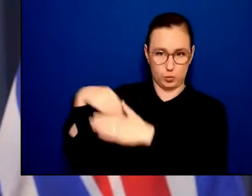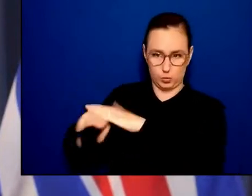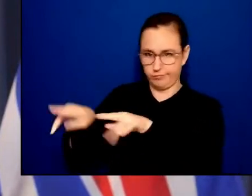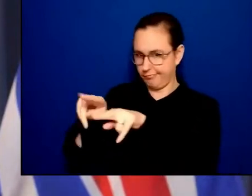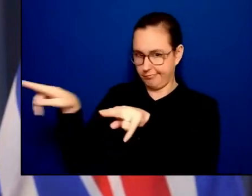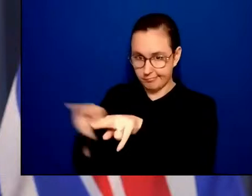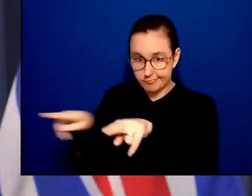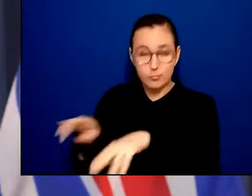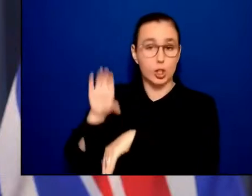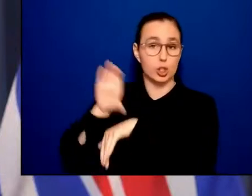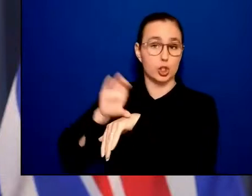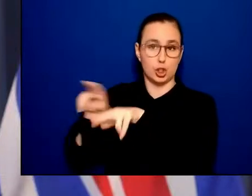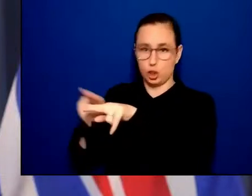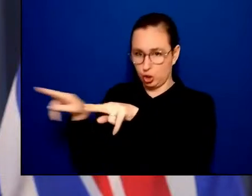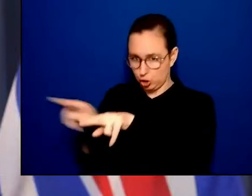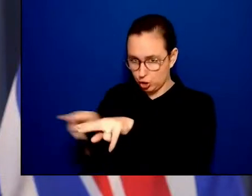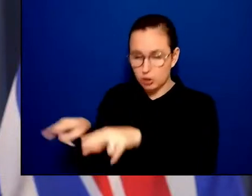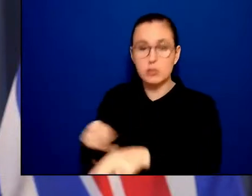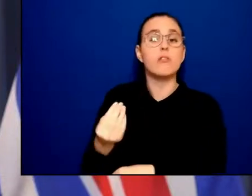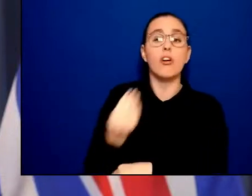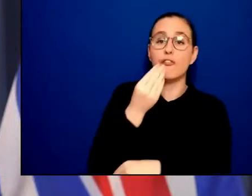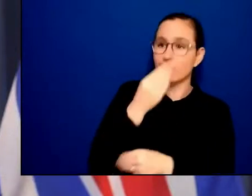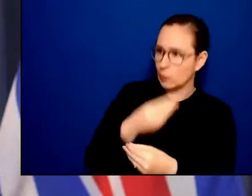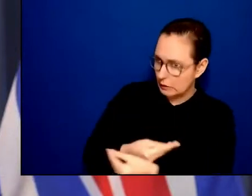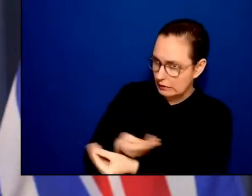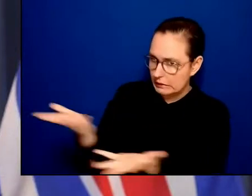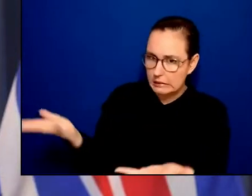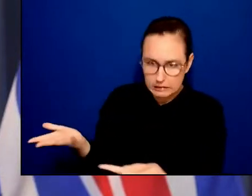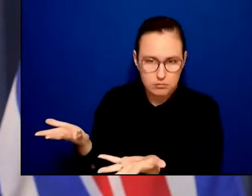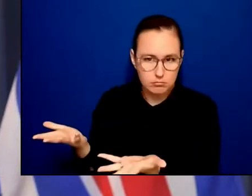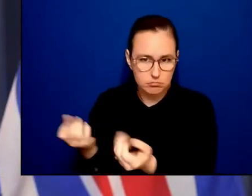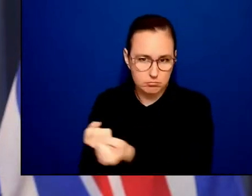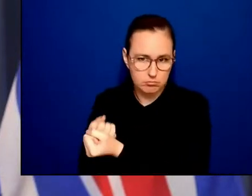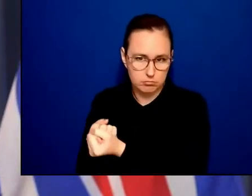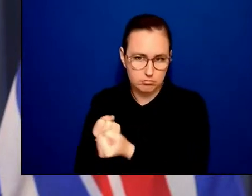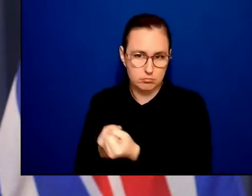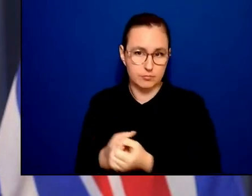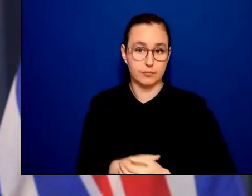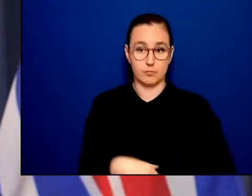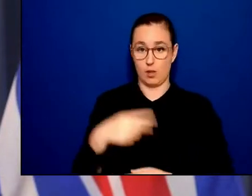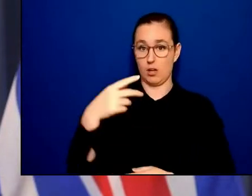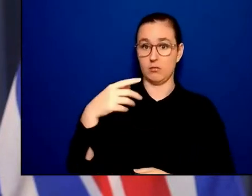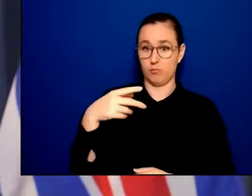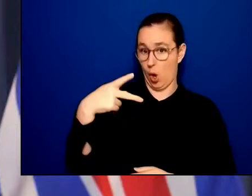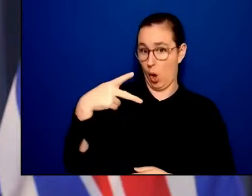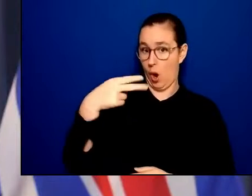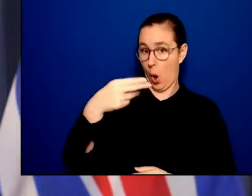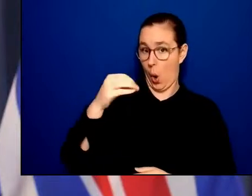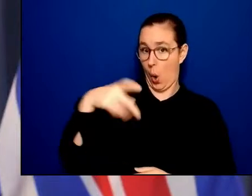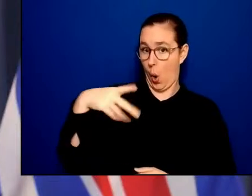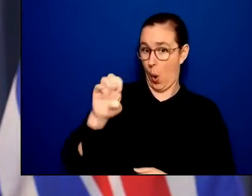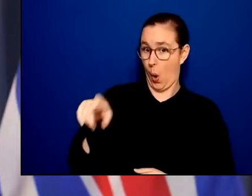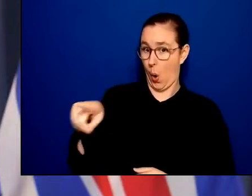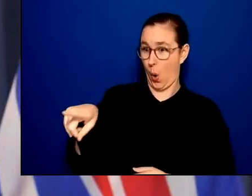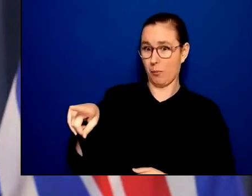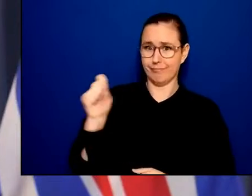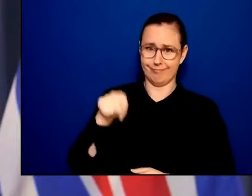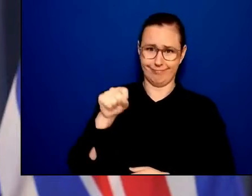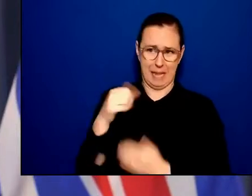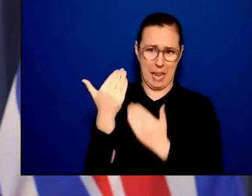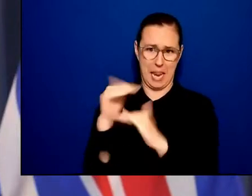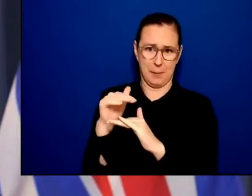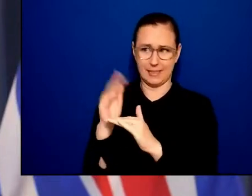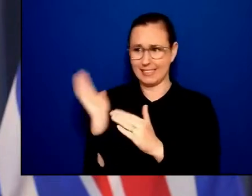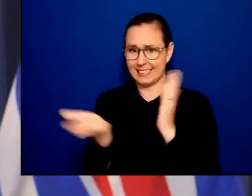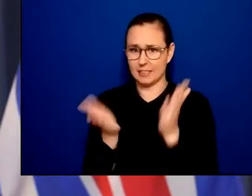While facilities are limited in Hope, EMBC is working with BC Wildfire Service to get food, water, cots, and blankets to people with